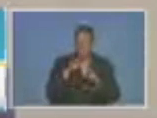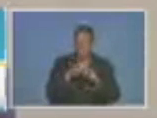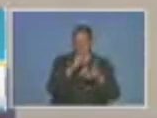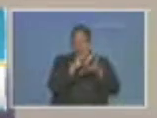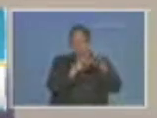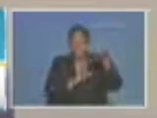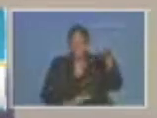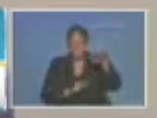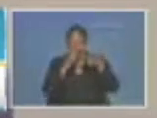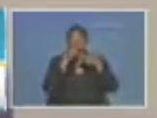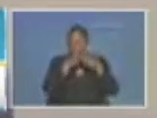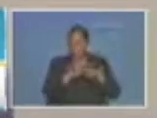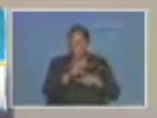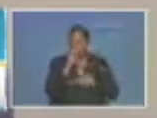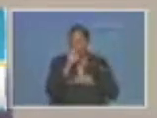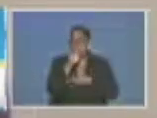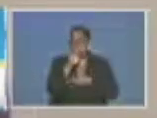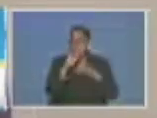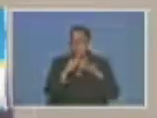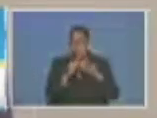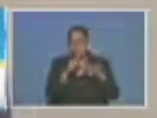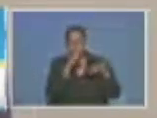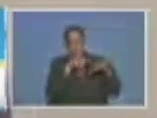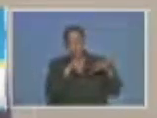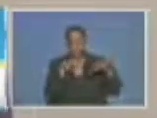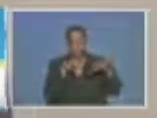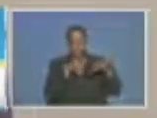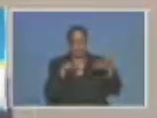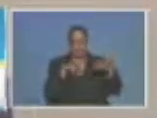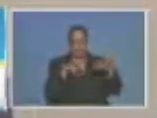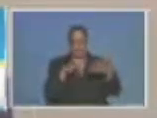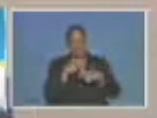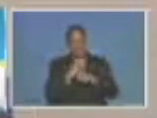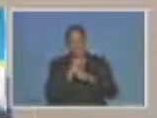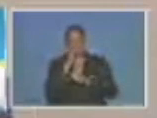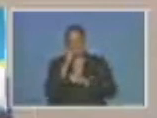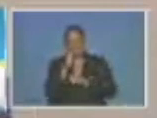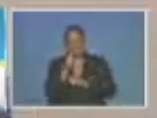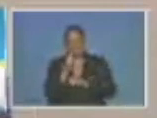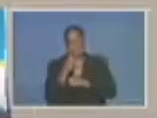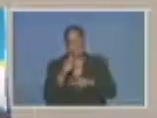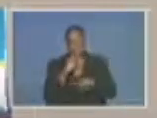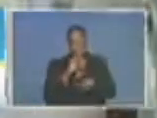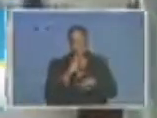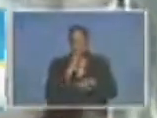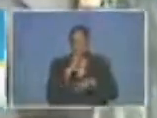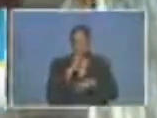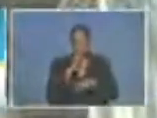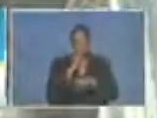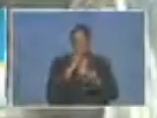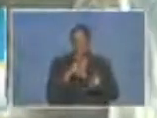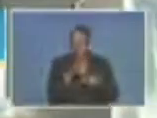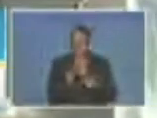a list of names and NIB numbers. We like to cross-reference because we want to make sure that we're reaching as many people as possible. On